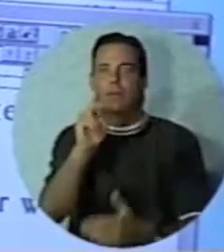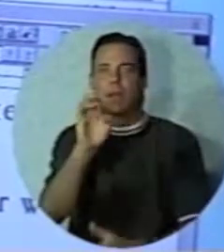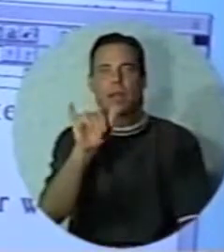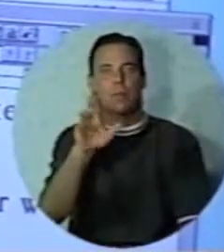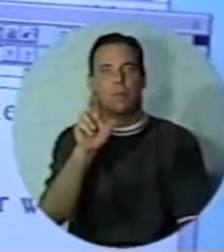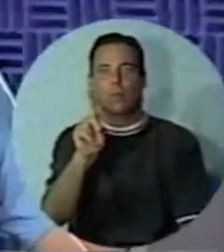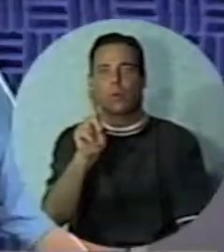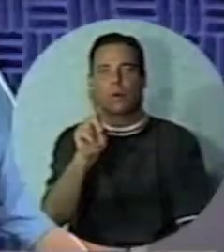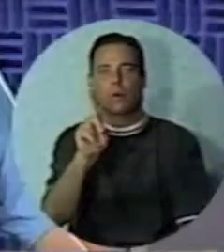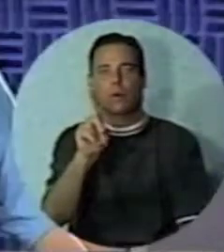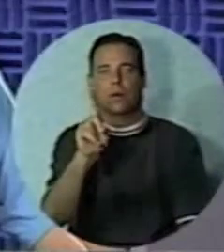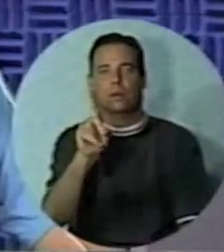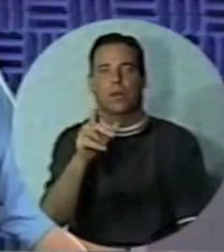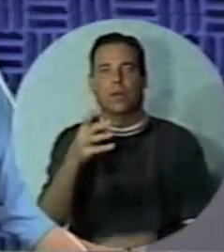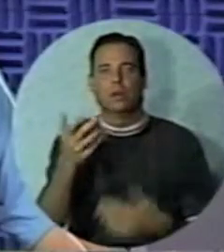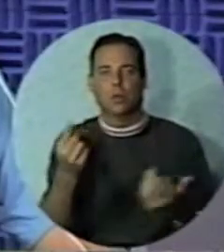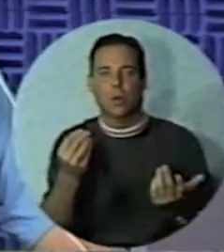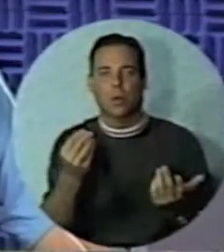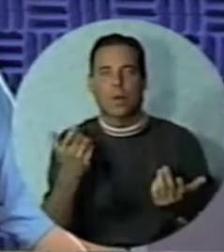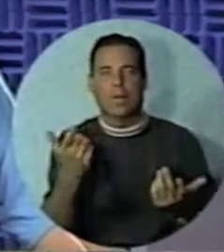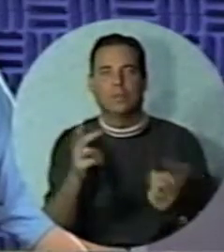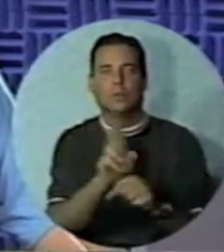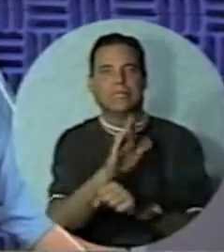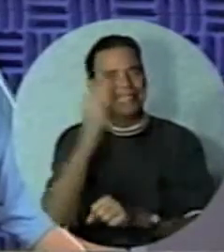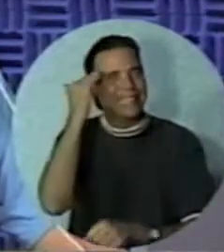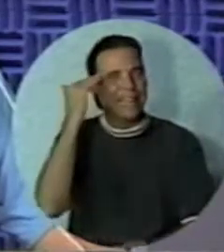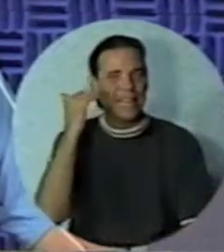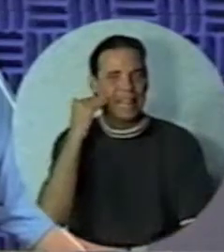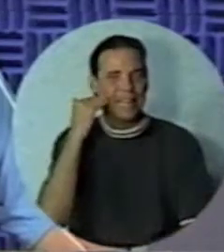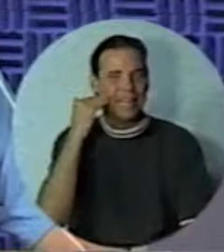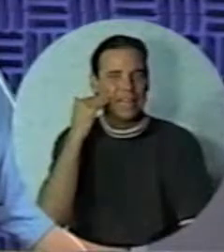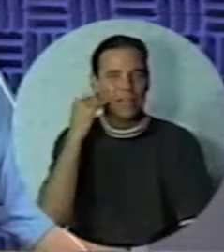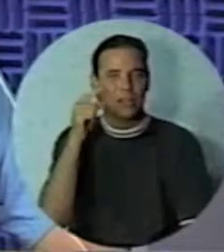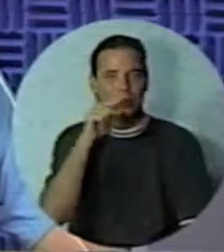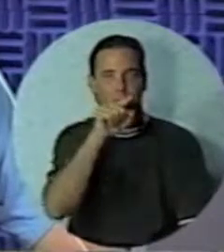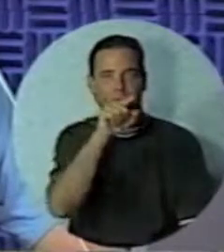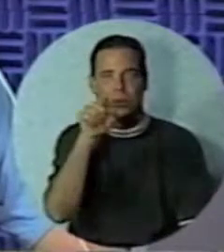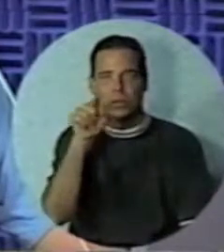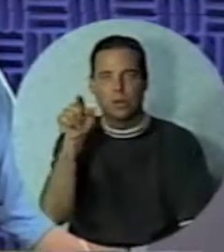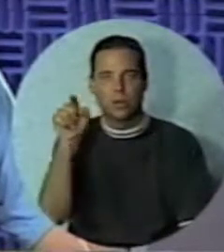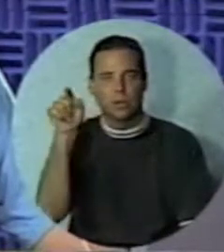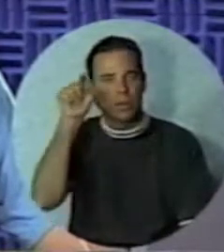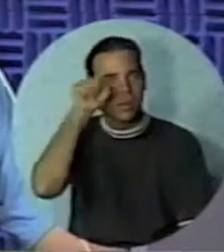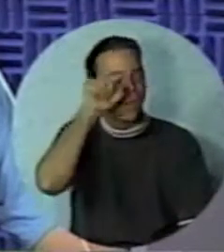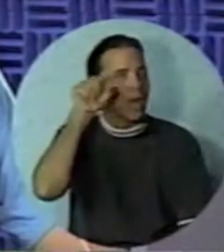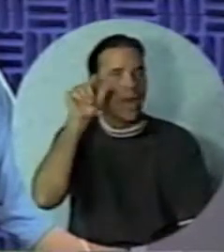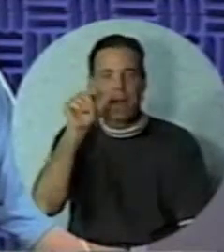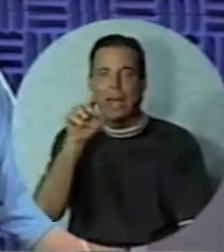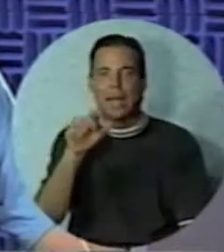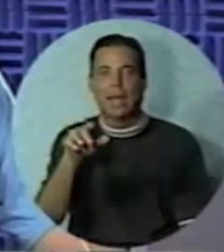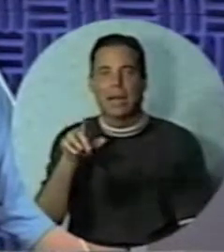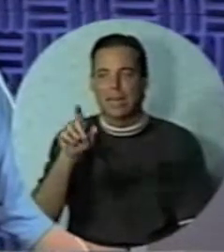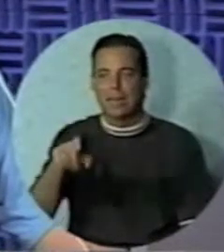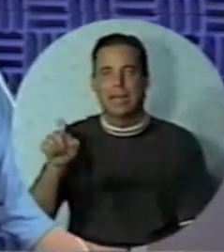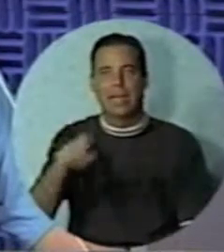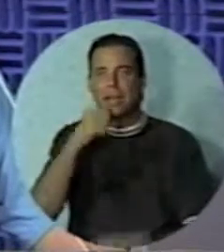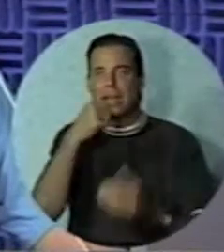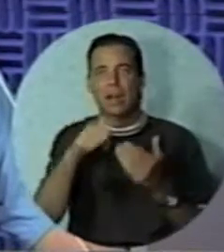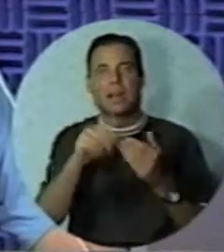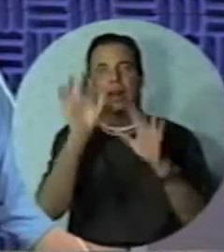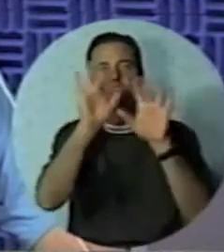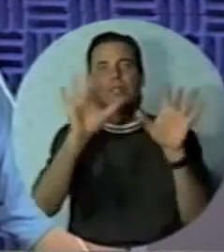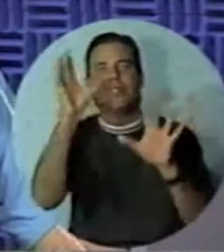keyboard, so he is moving his head to click on letters, and the computer is guessing what it is he's